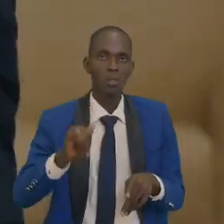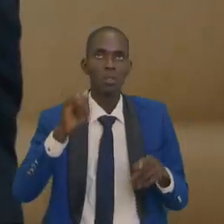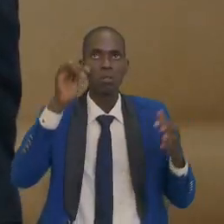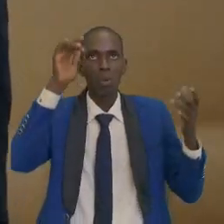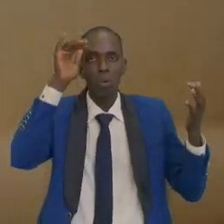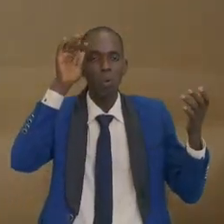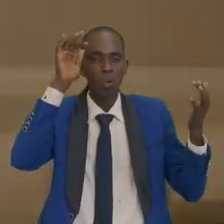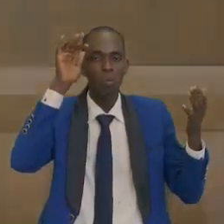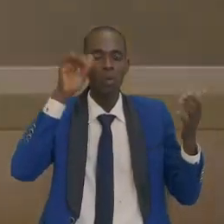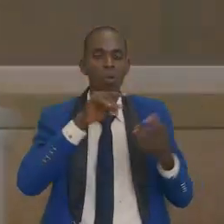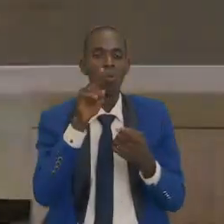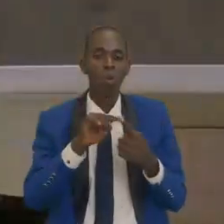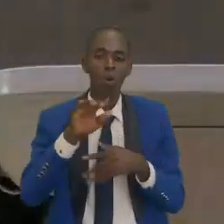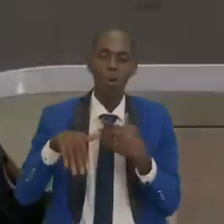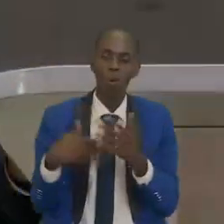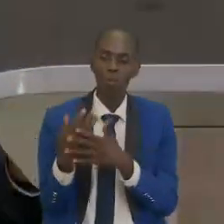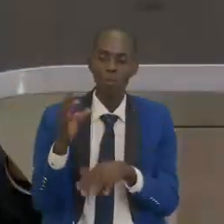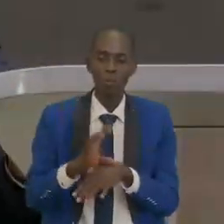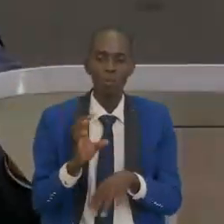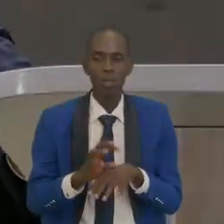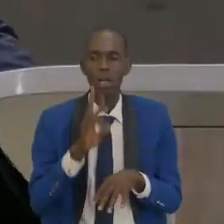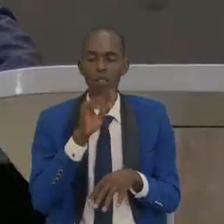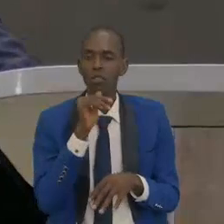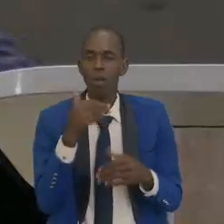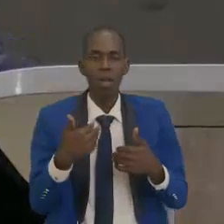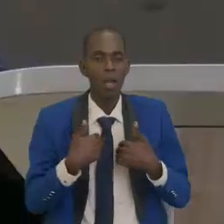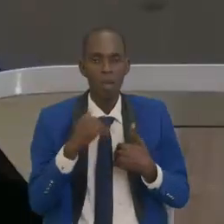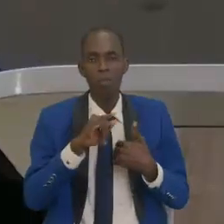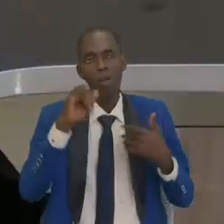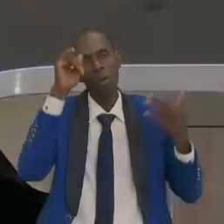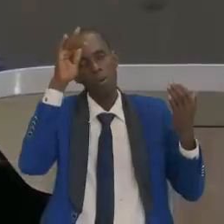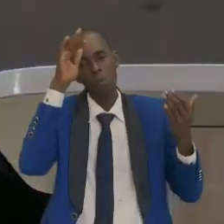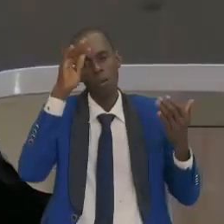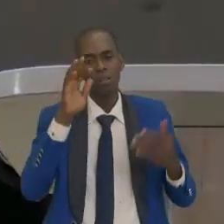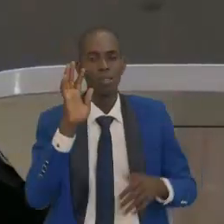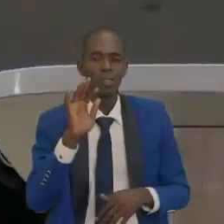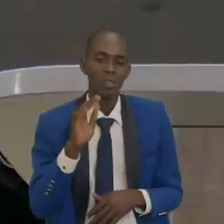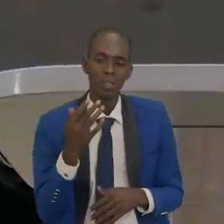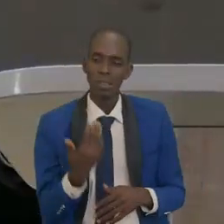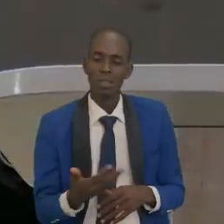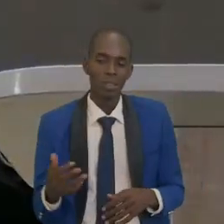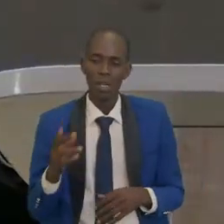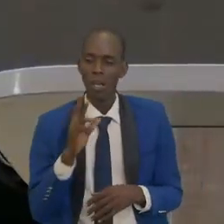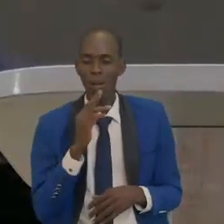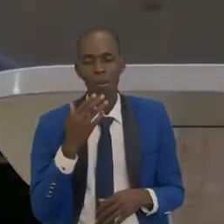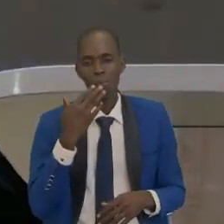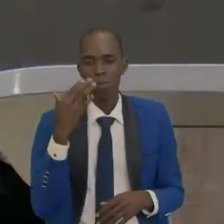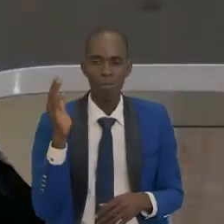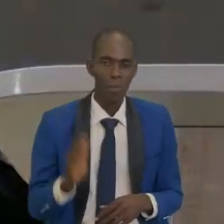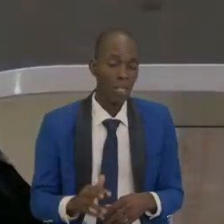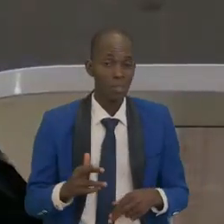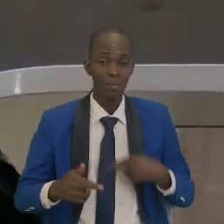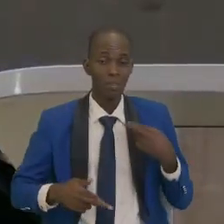one of the churches are hopeless things are going down Revival will never